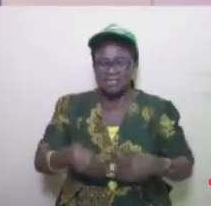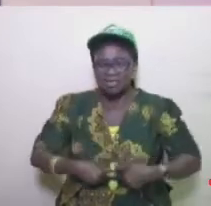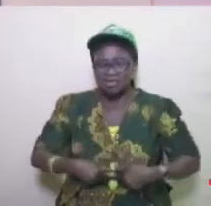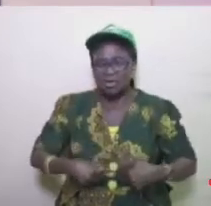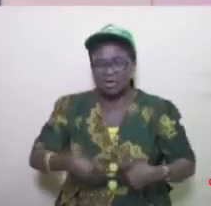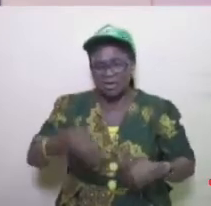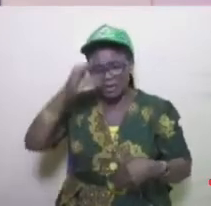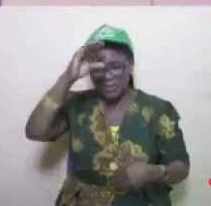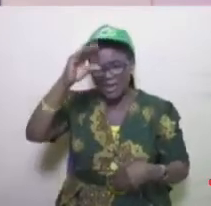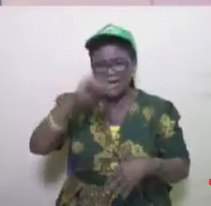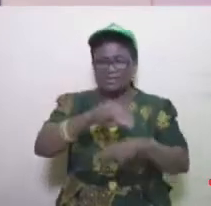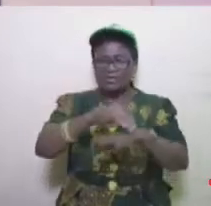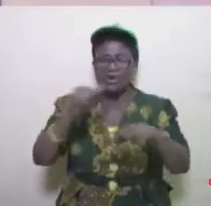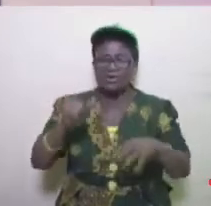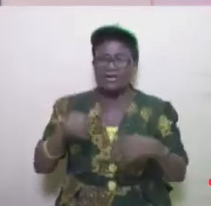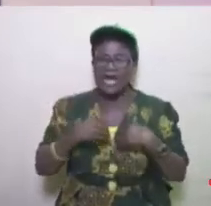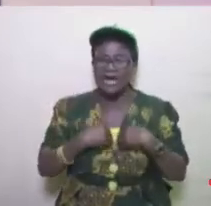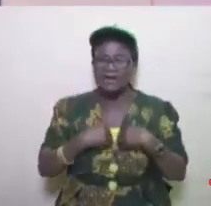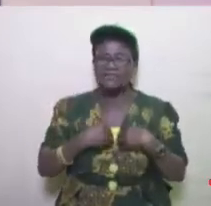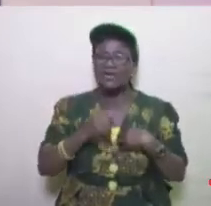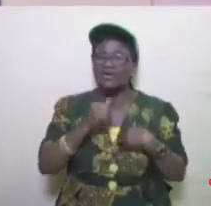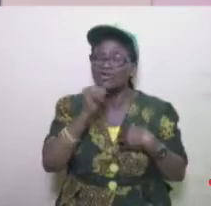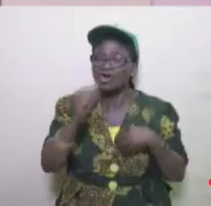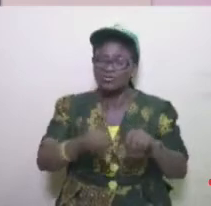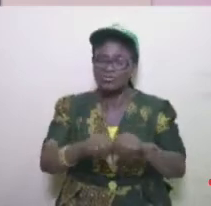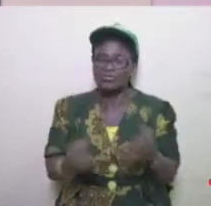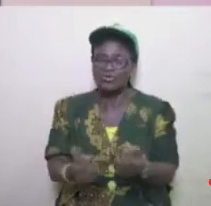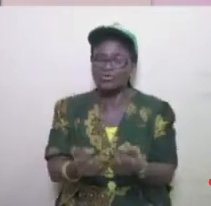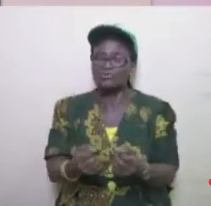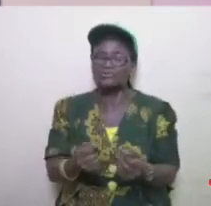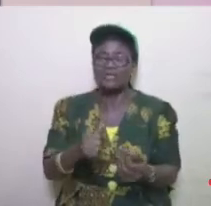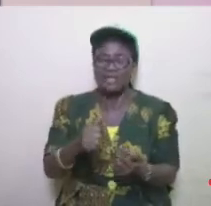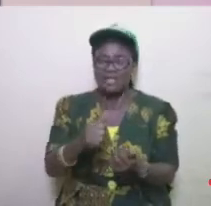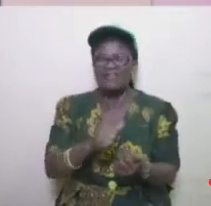called Joseph had an unbroken fellowship with God.